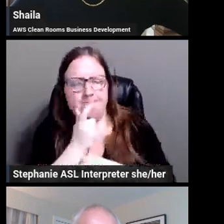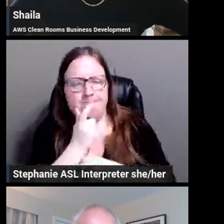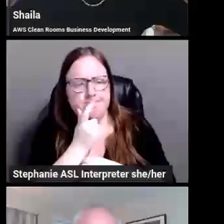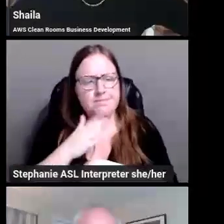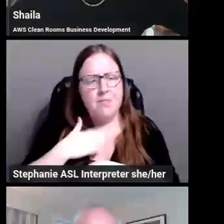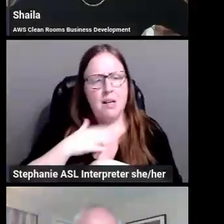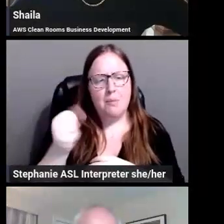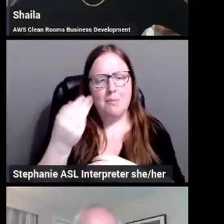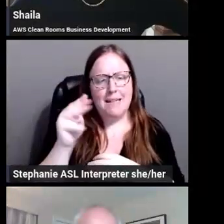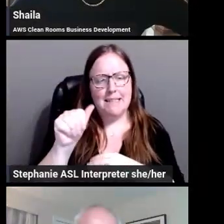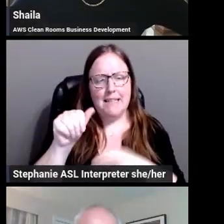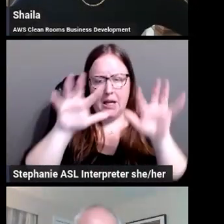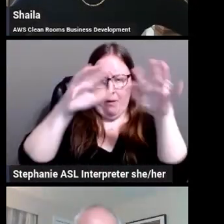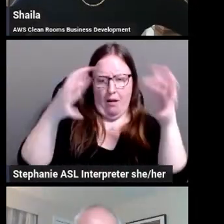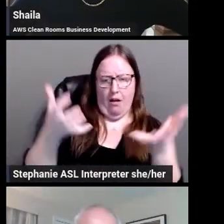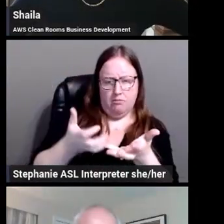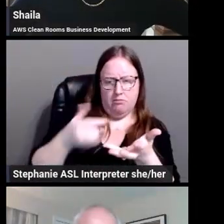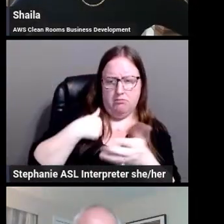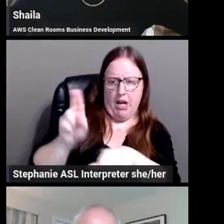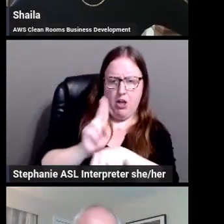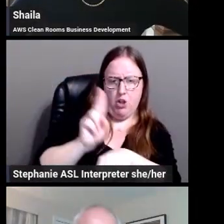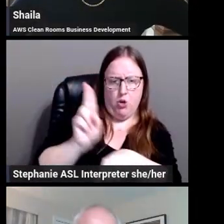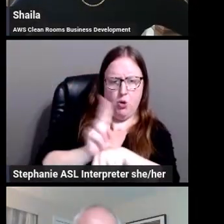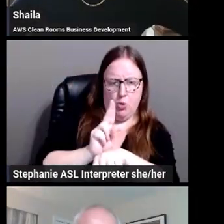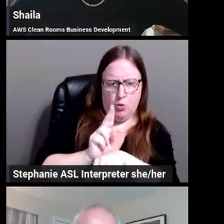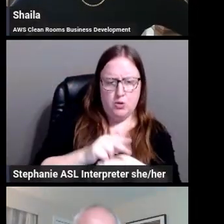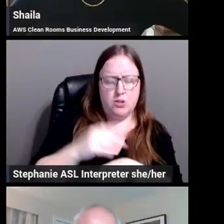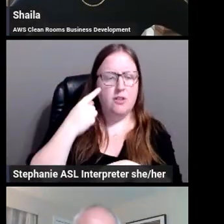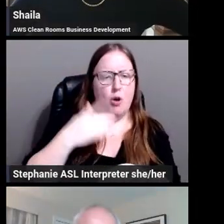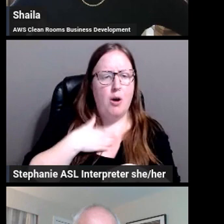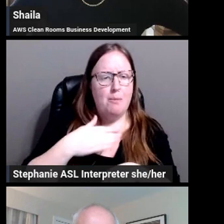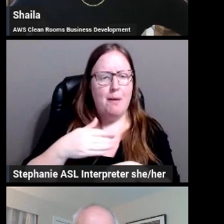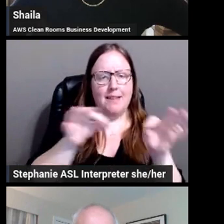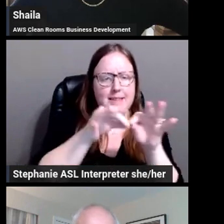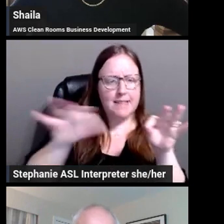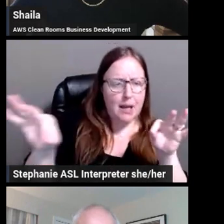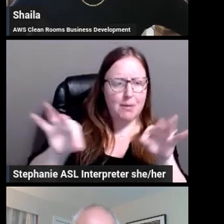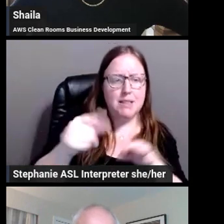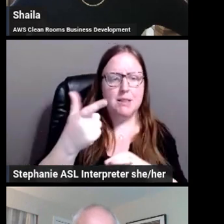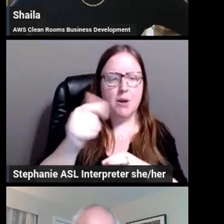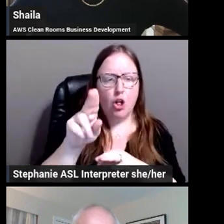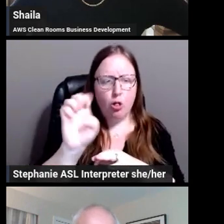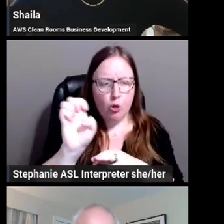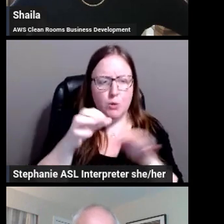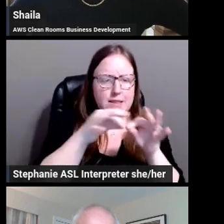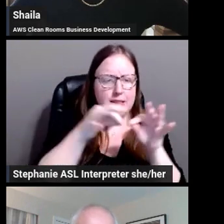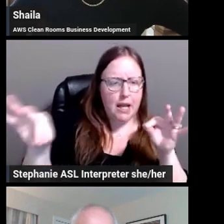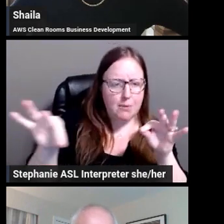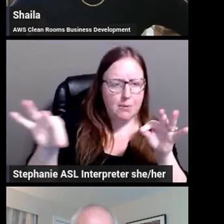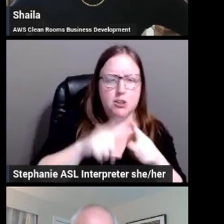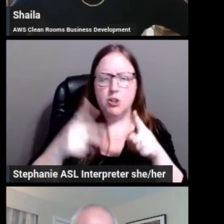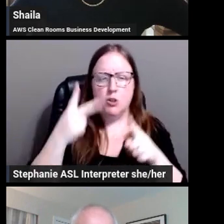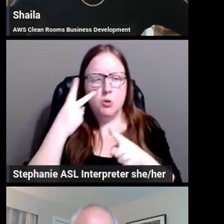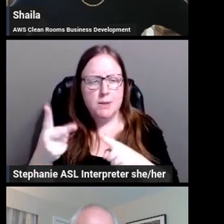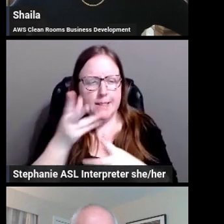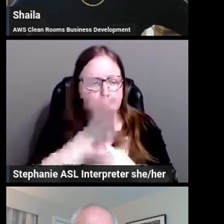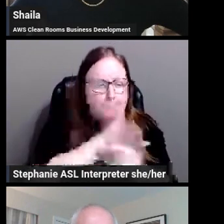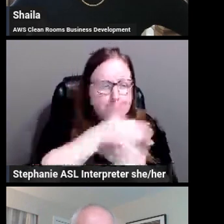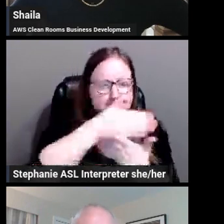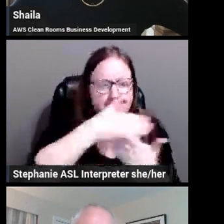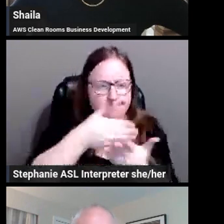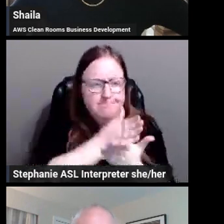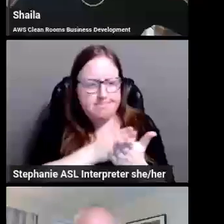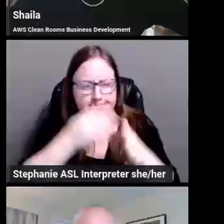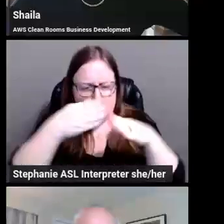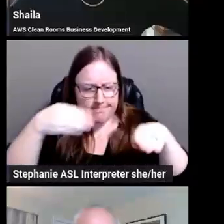can be used as in my where statements, in my group by statements, just to slice, dice the data, filter it,